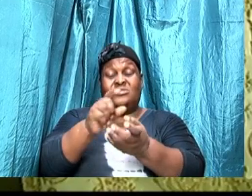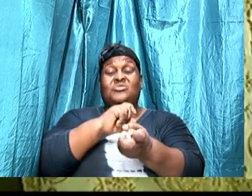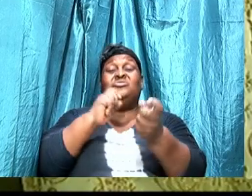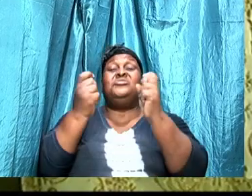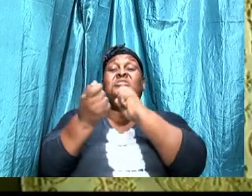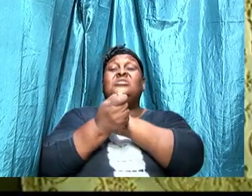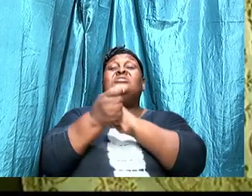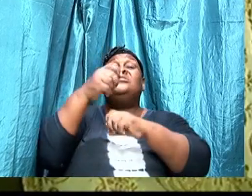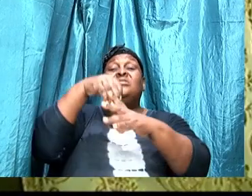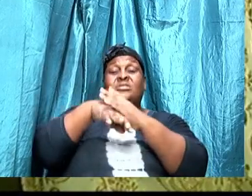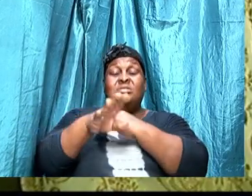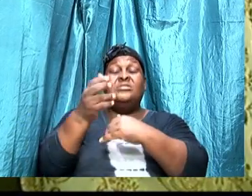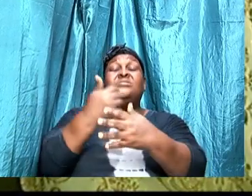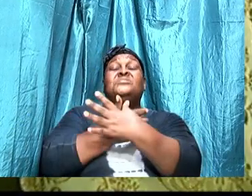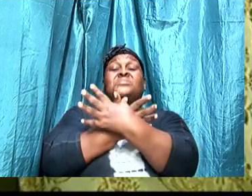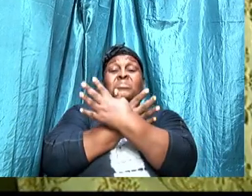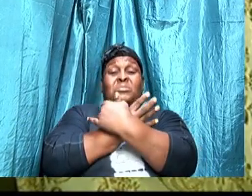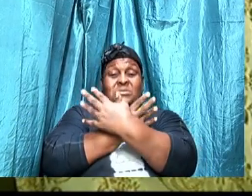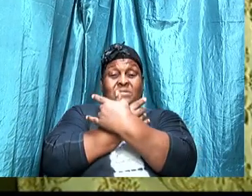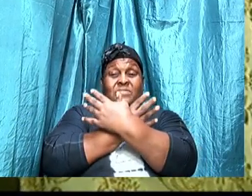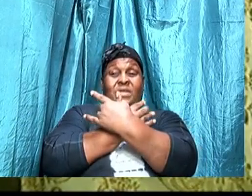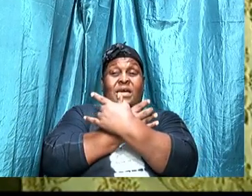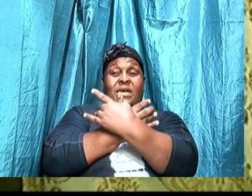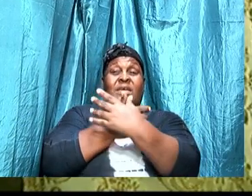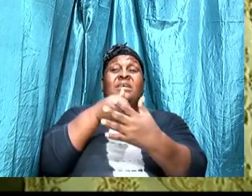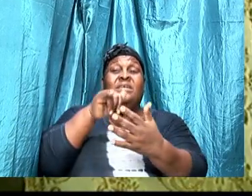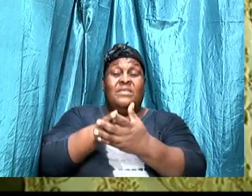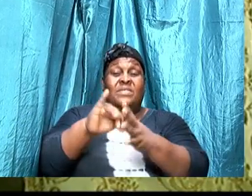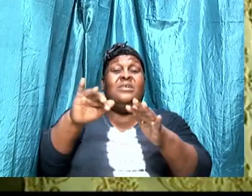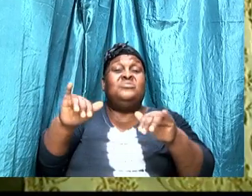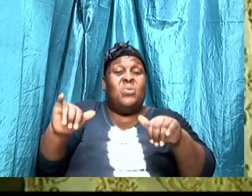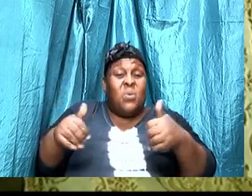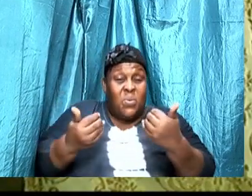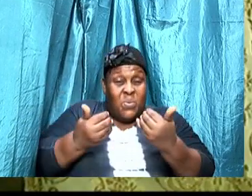metamorphosized and becomes a butterfly. And so this is